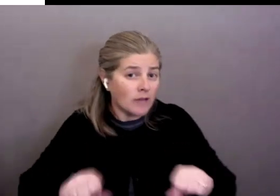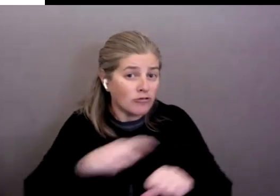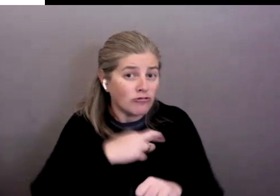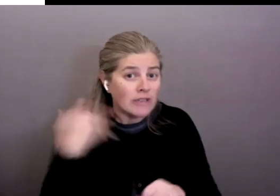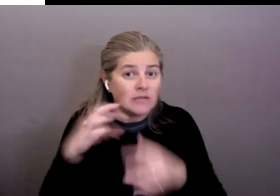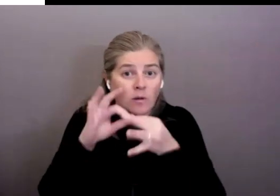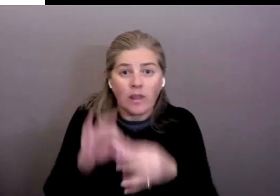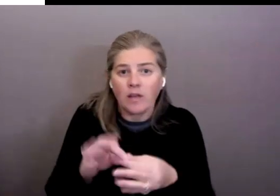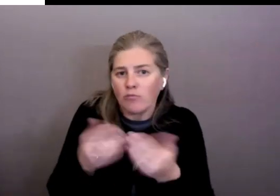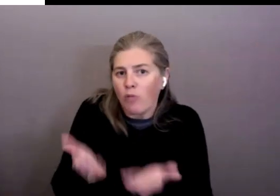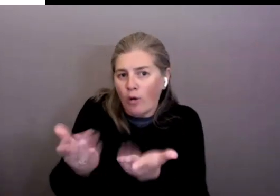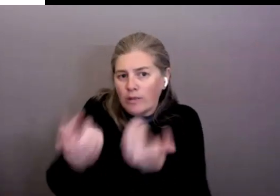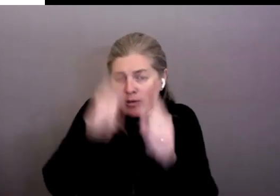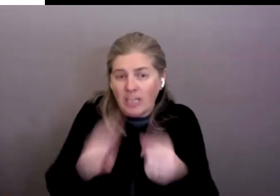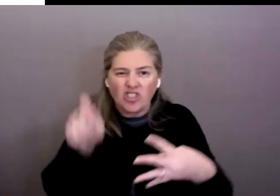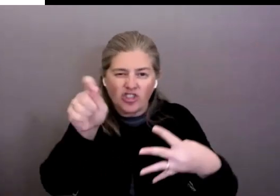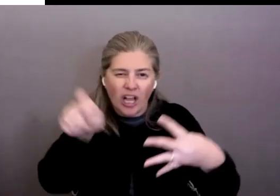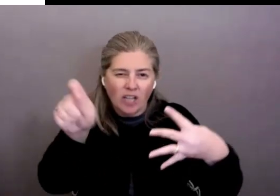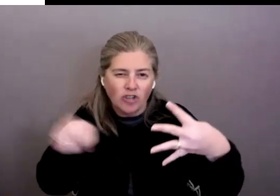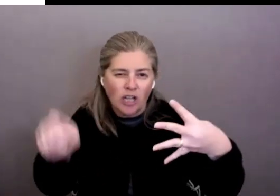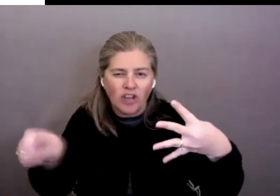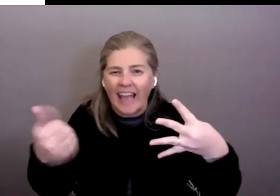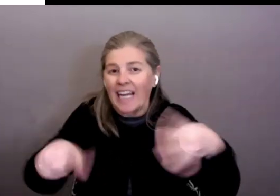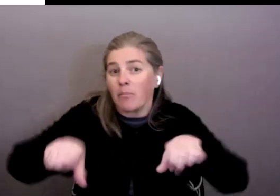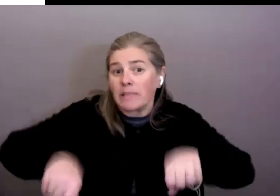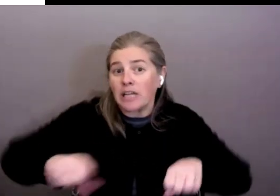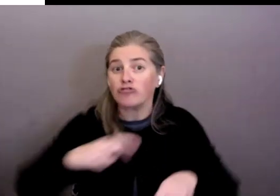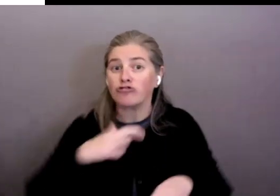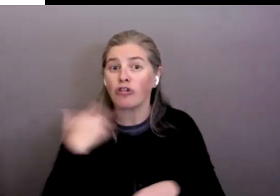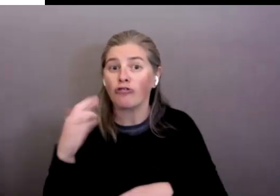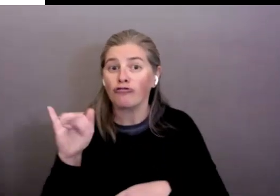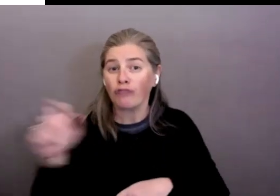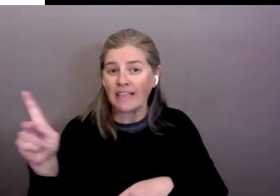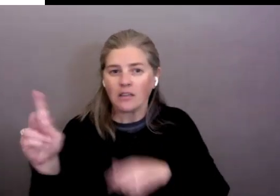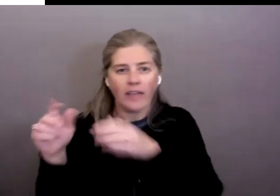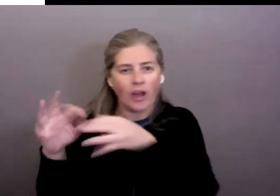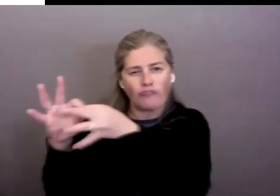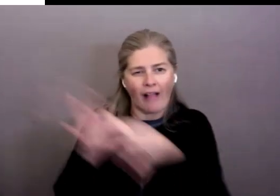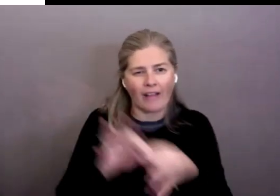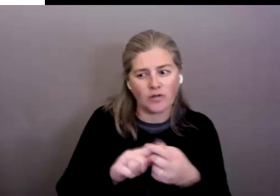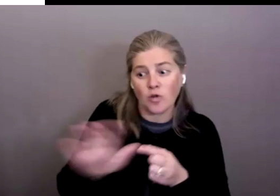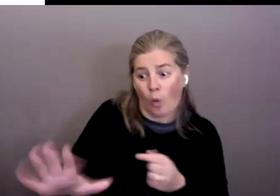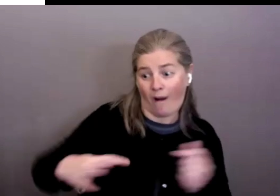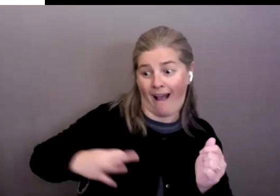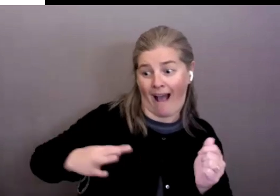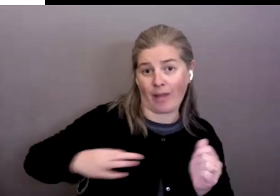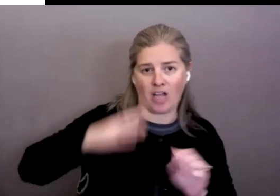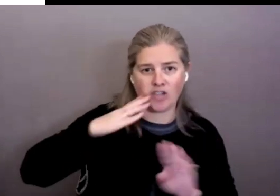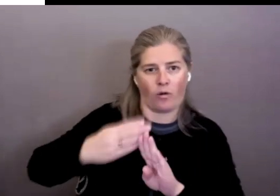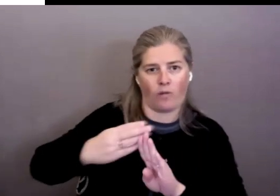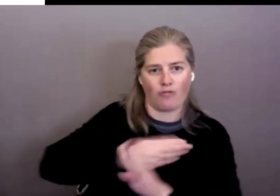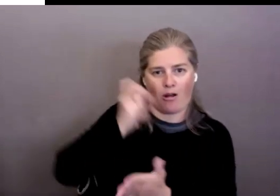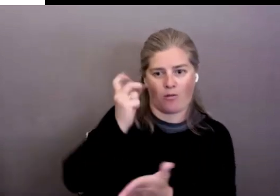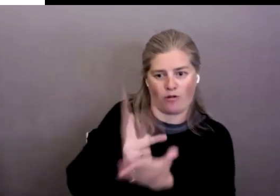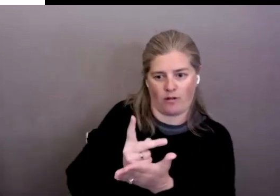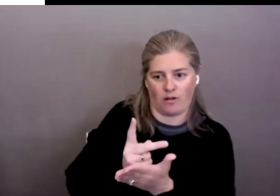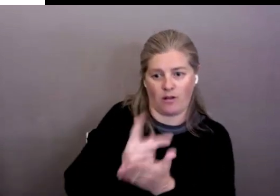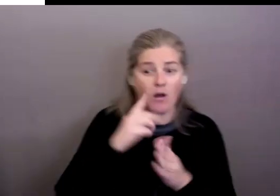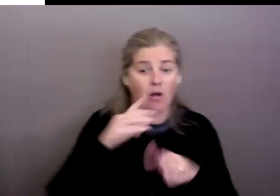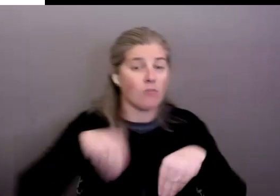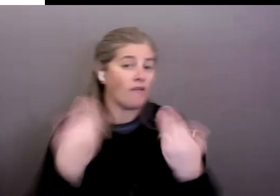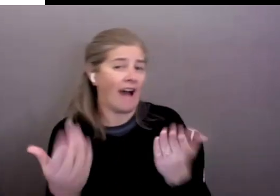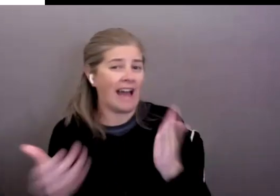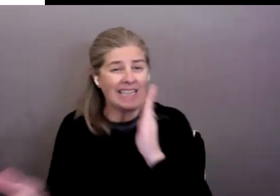agreements, please checkmark any of the potential risks listed that are relevant to this application for prior approval. Please provide an